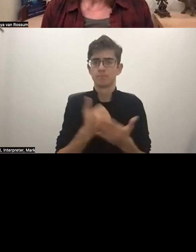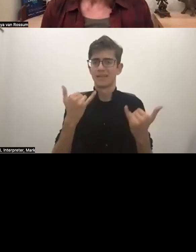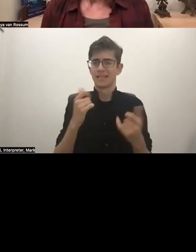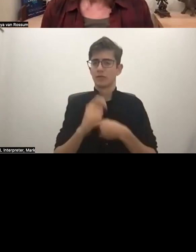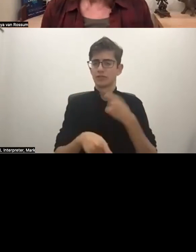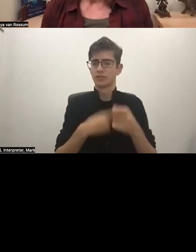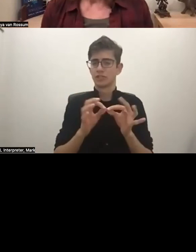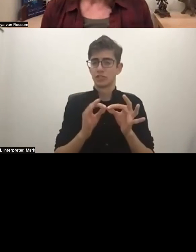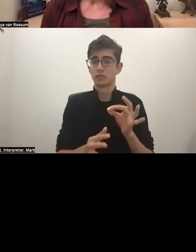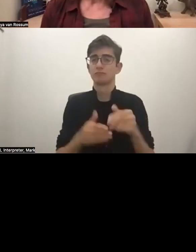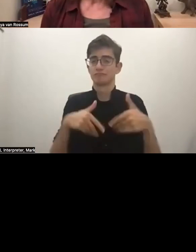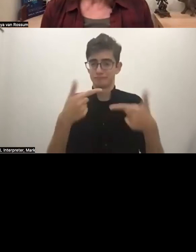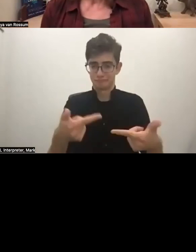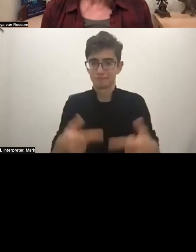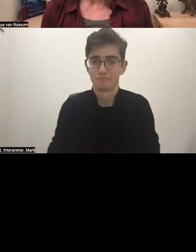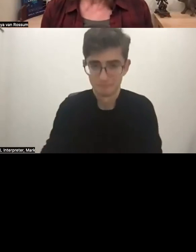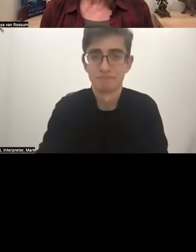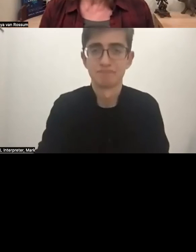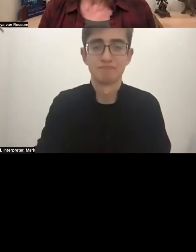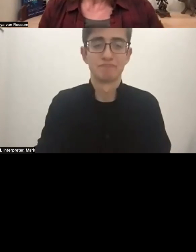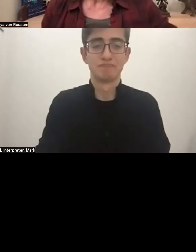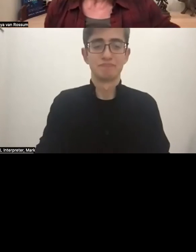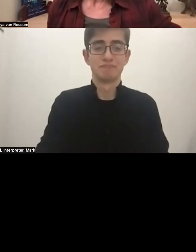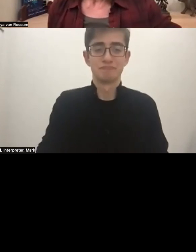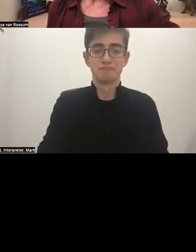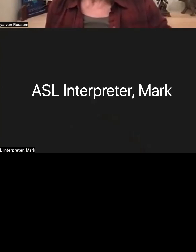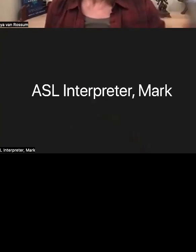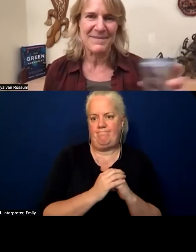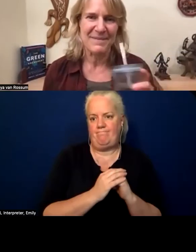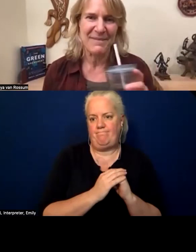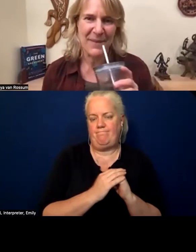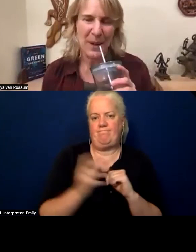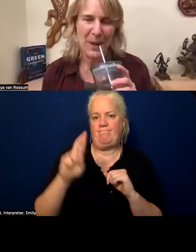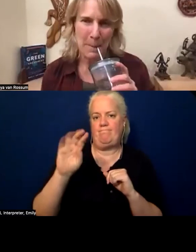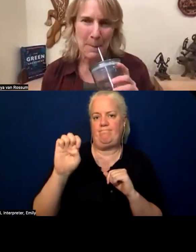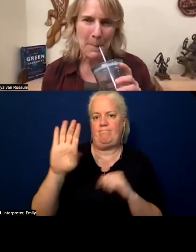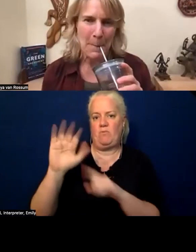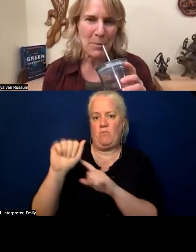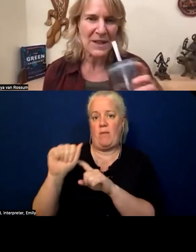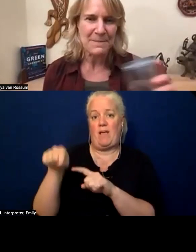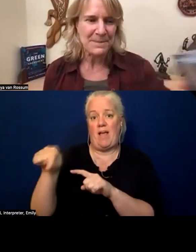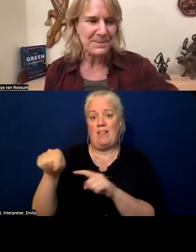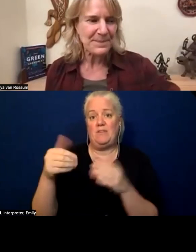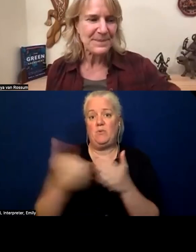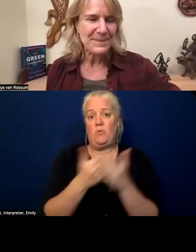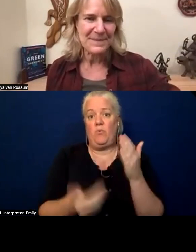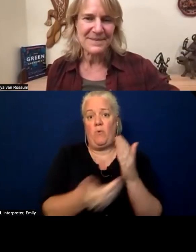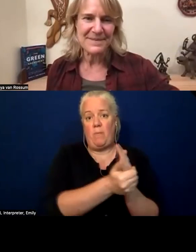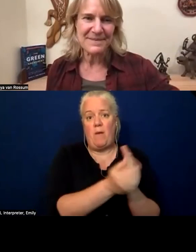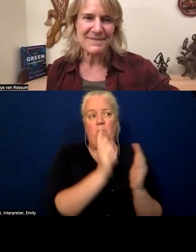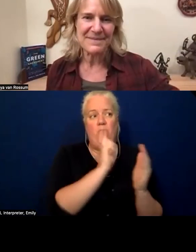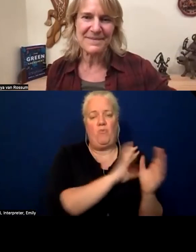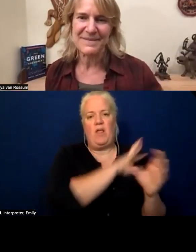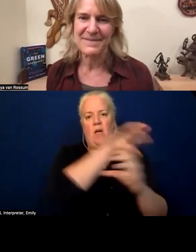And this is, you know, this is part of a broader project of social solidarity. And it's, you know,